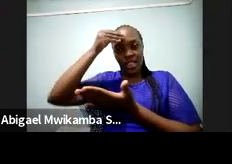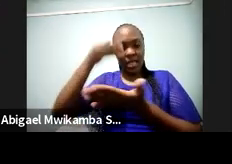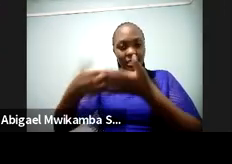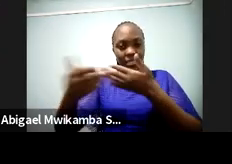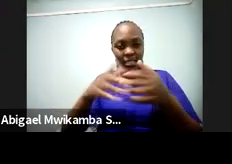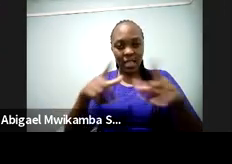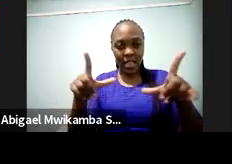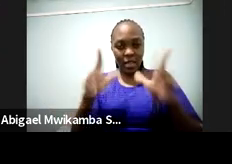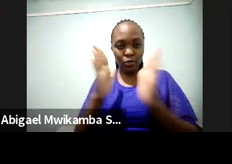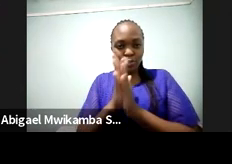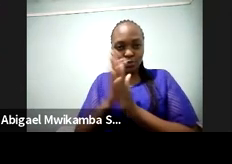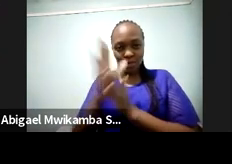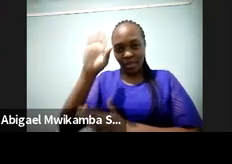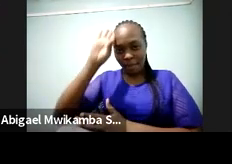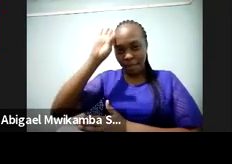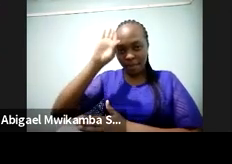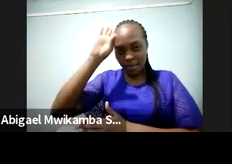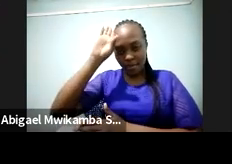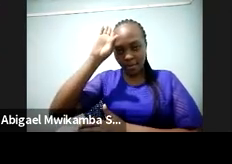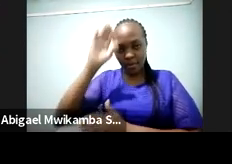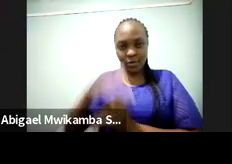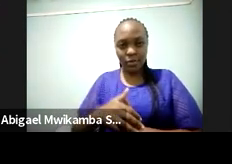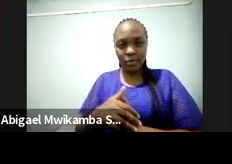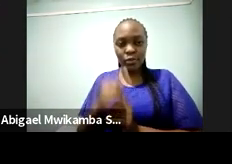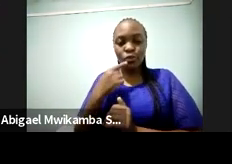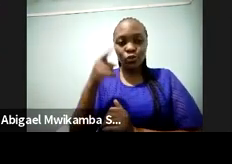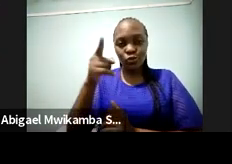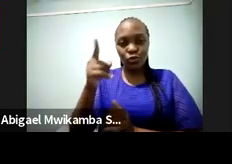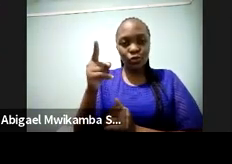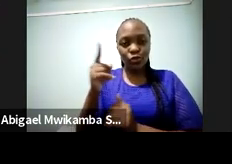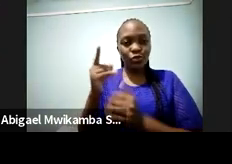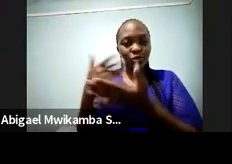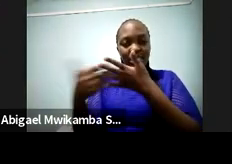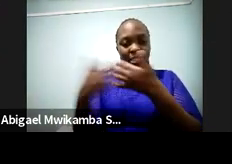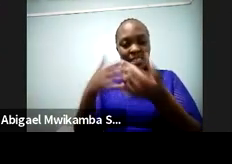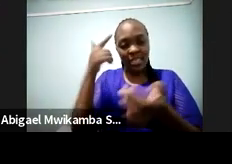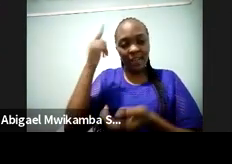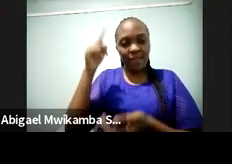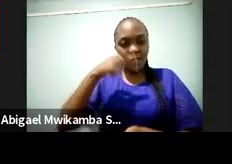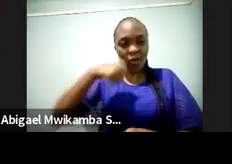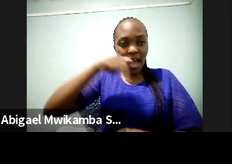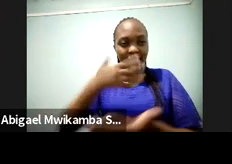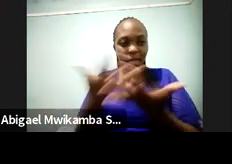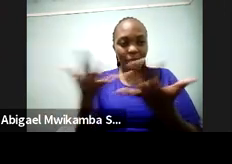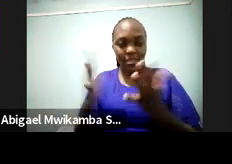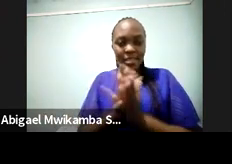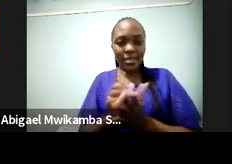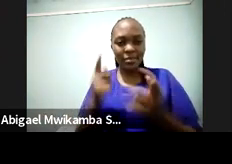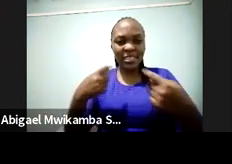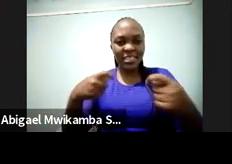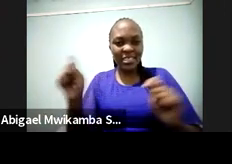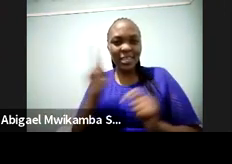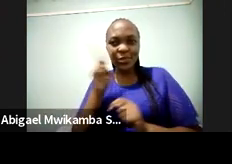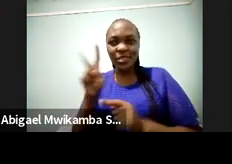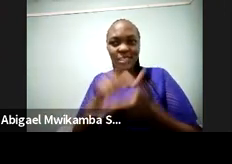will sign up for us something. I'm trying to look what we can get today. Trying to see the